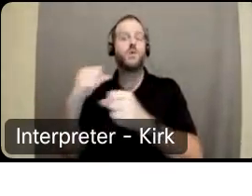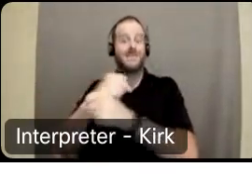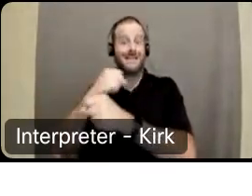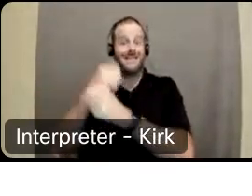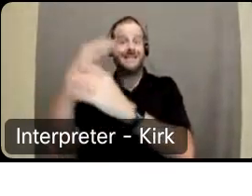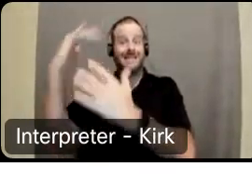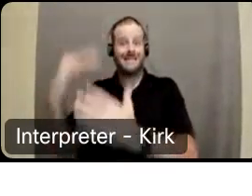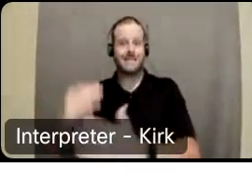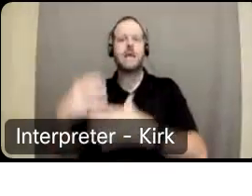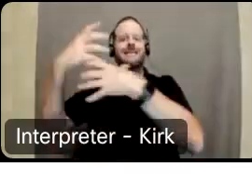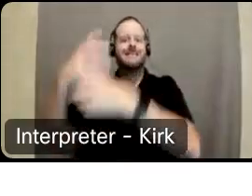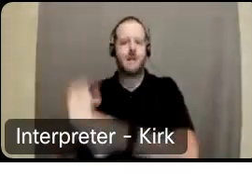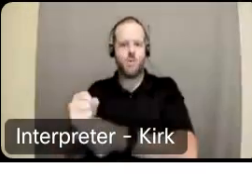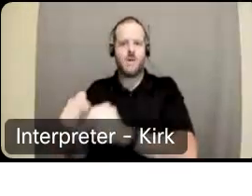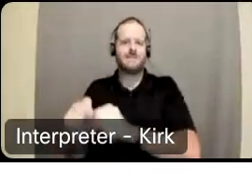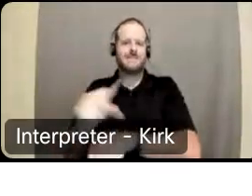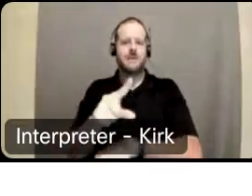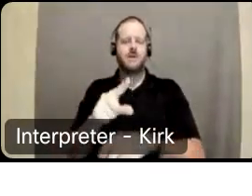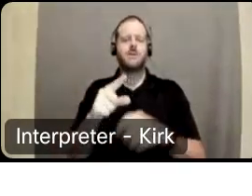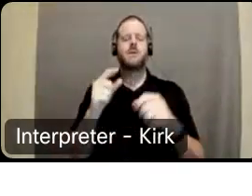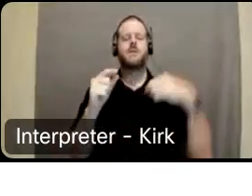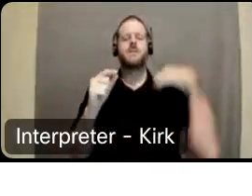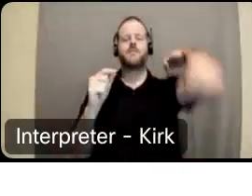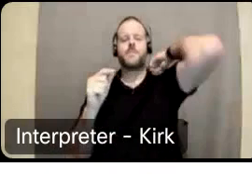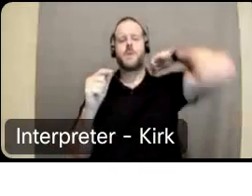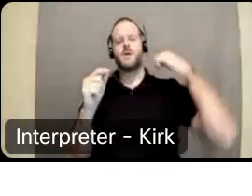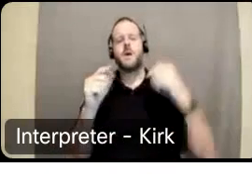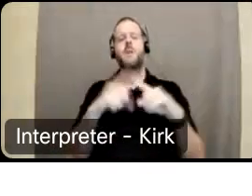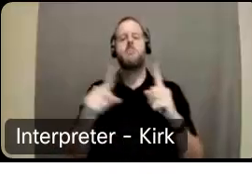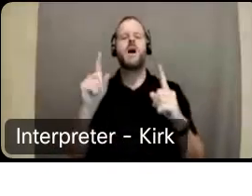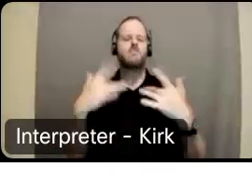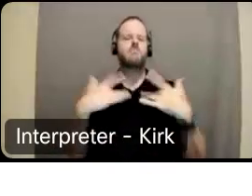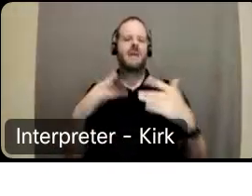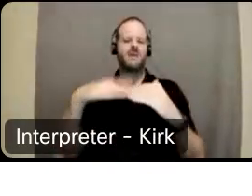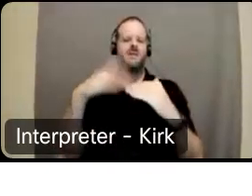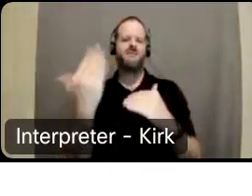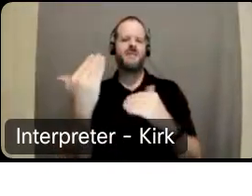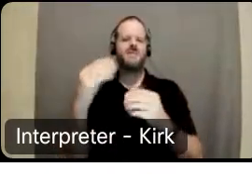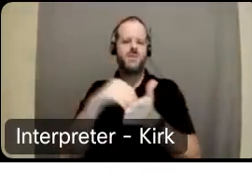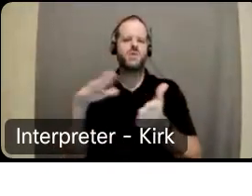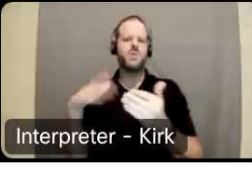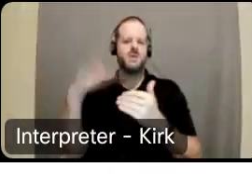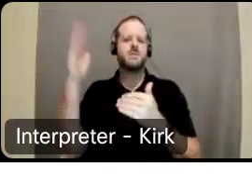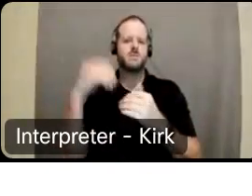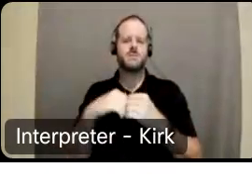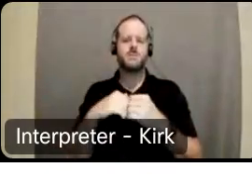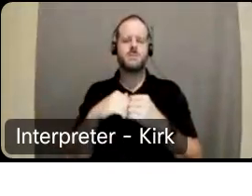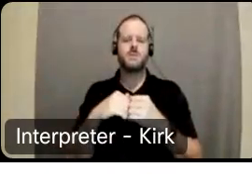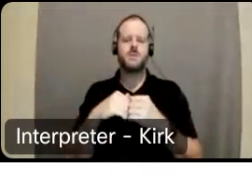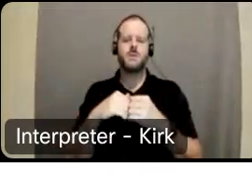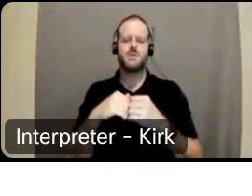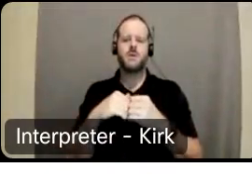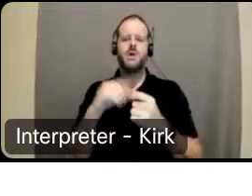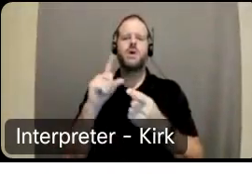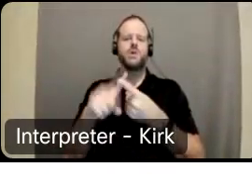be summarized and sent to you, but you have to have usually about 15 students or more, of course. You have to have at least 15 students to